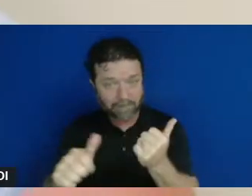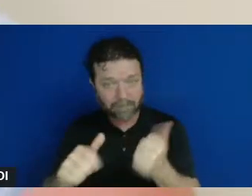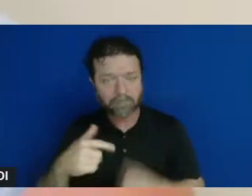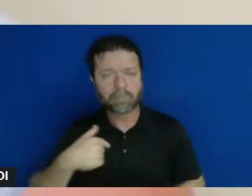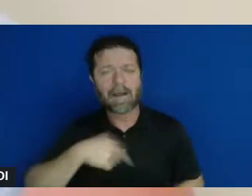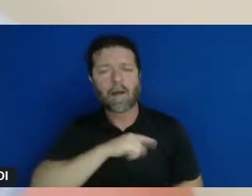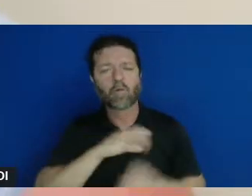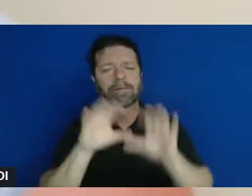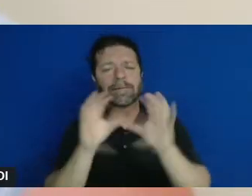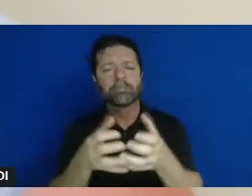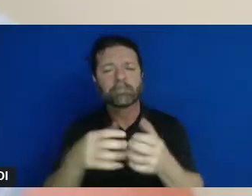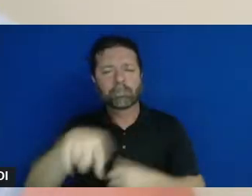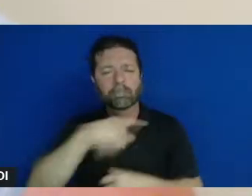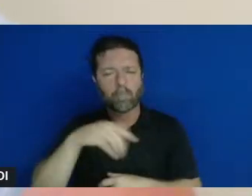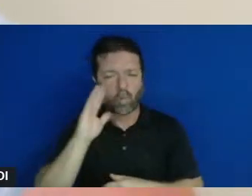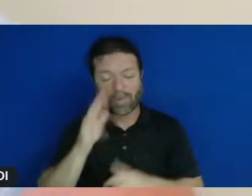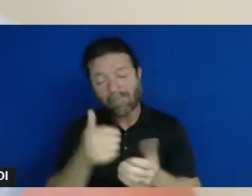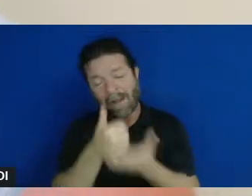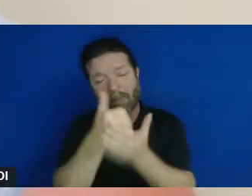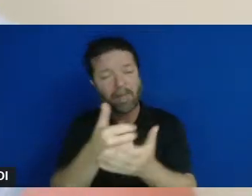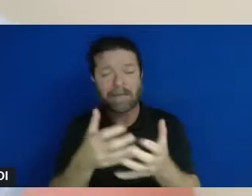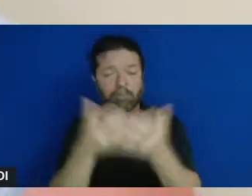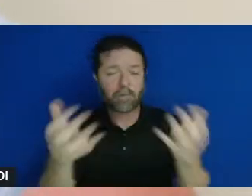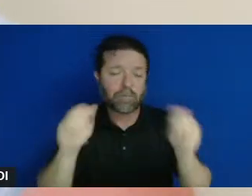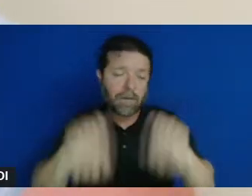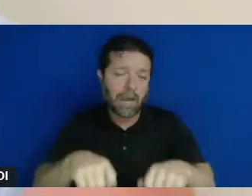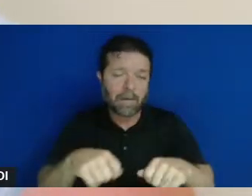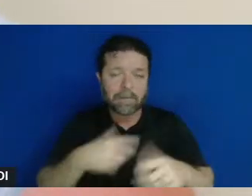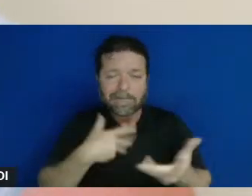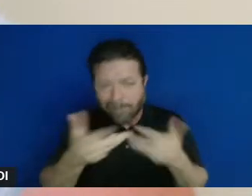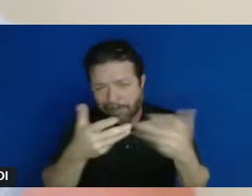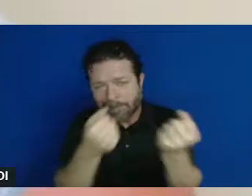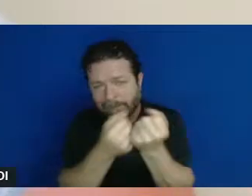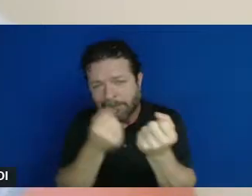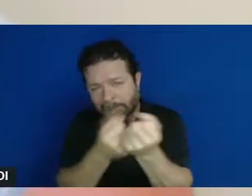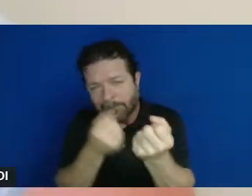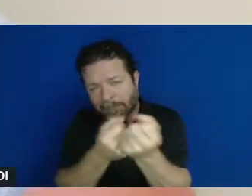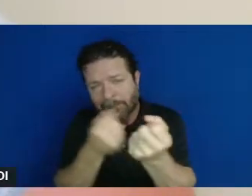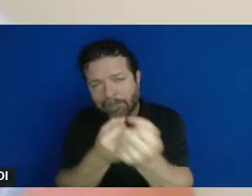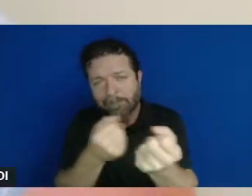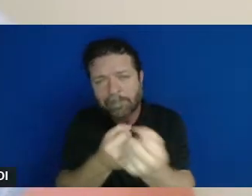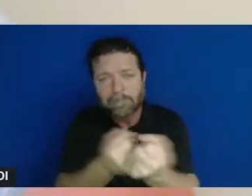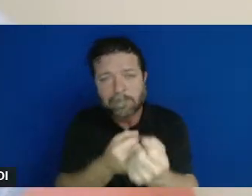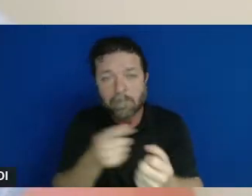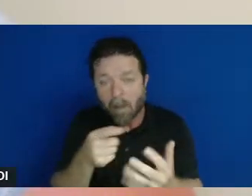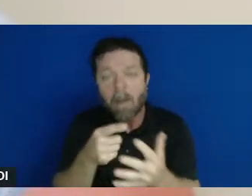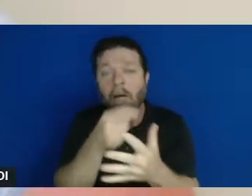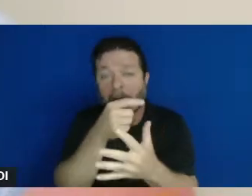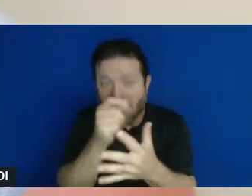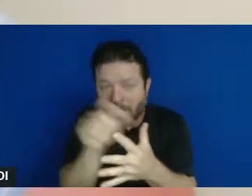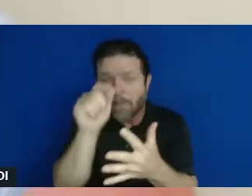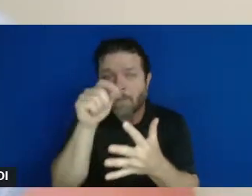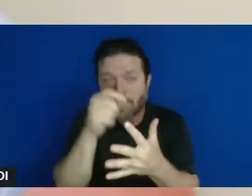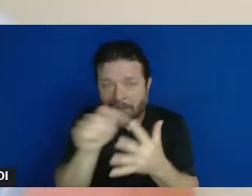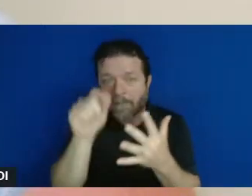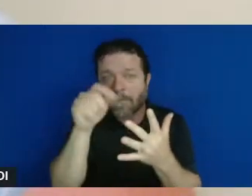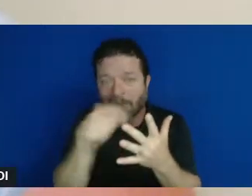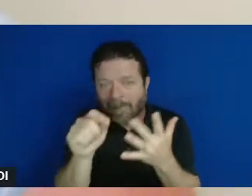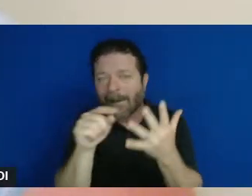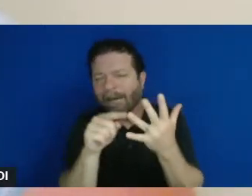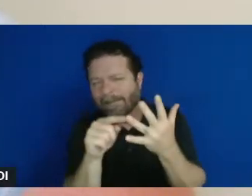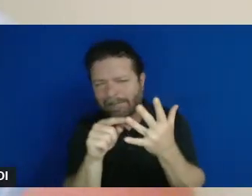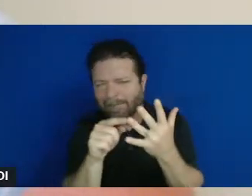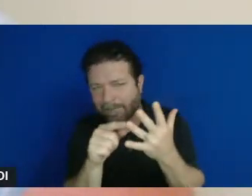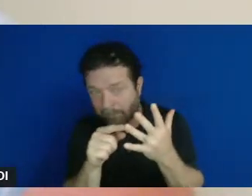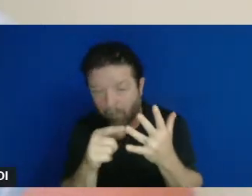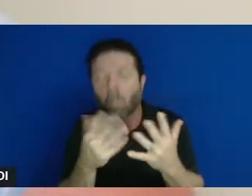possible. If a candidate has made it that far through the process, we obviously want them to cross the finish line and come on board and join us.